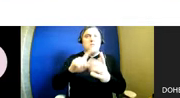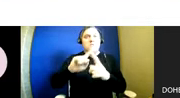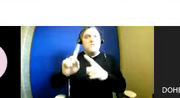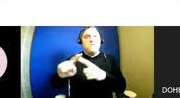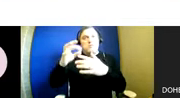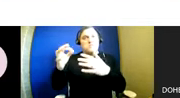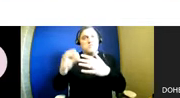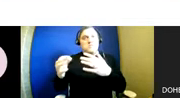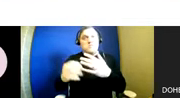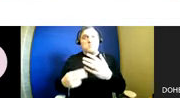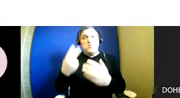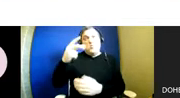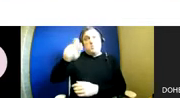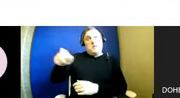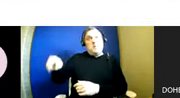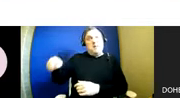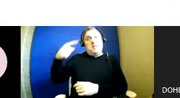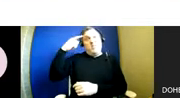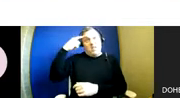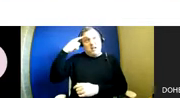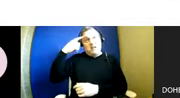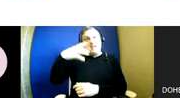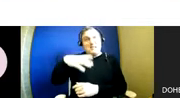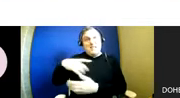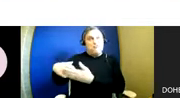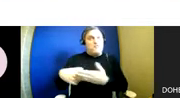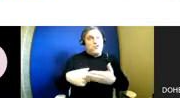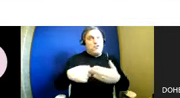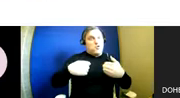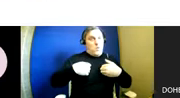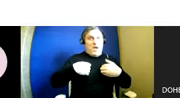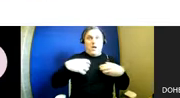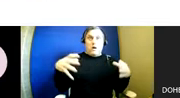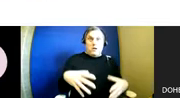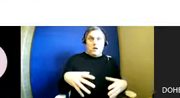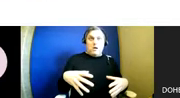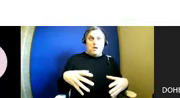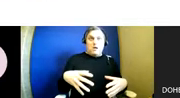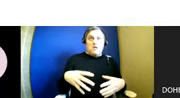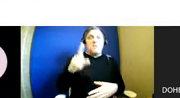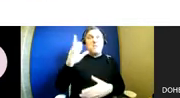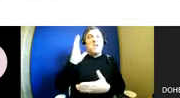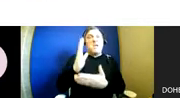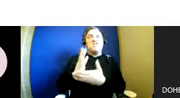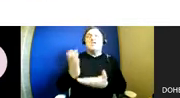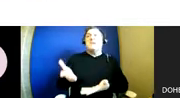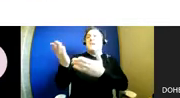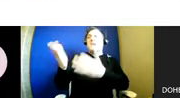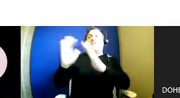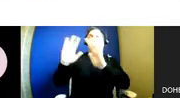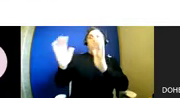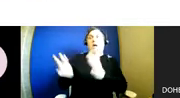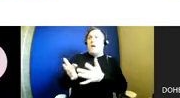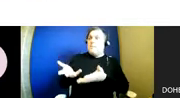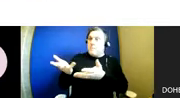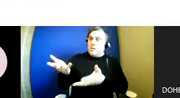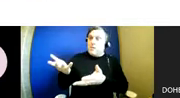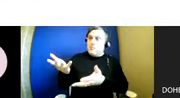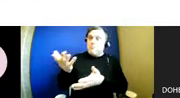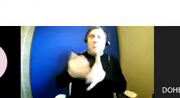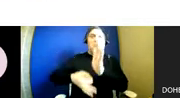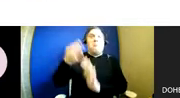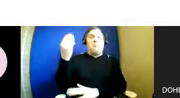this week I had two people that I thought needed to be referred to Becky in the long COVID clinic. But actually, I gave them the advice from the website and they've got